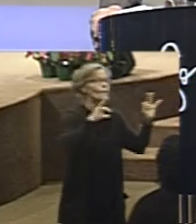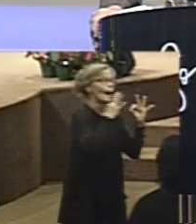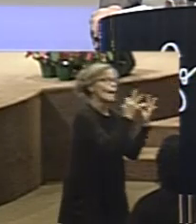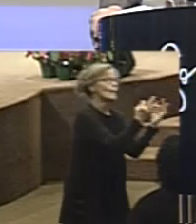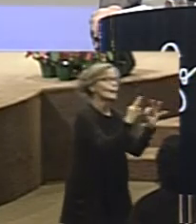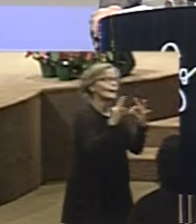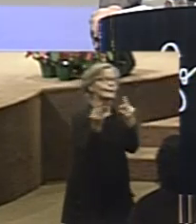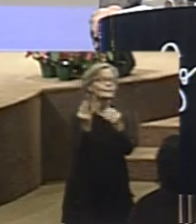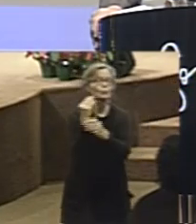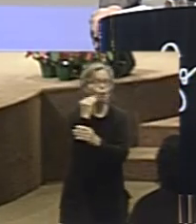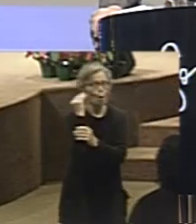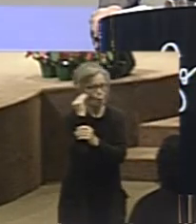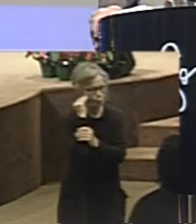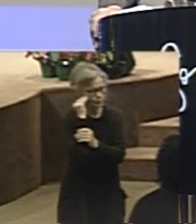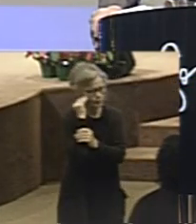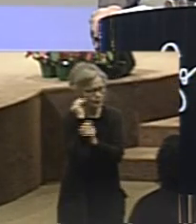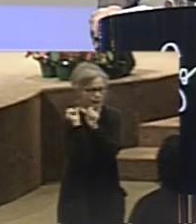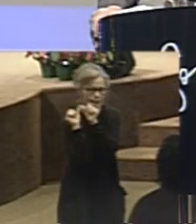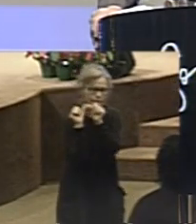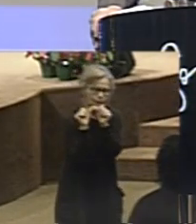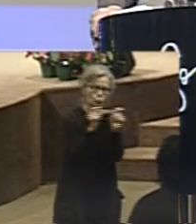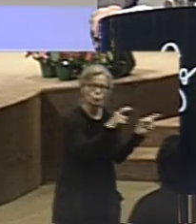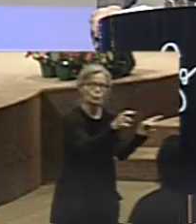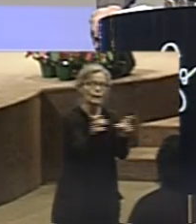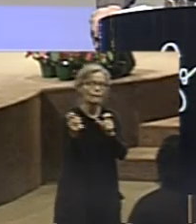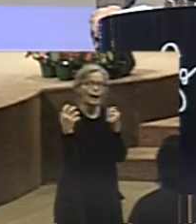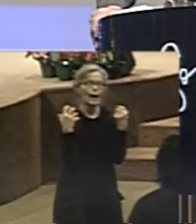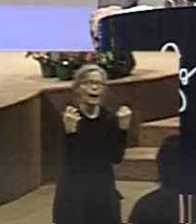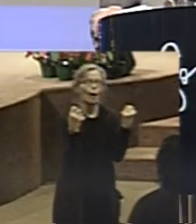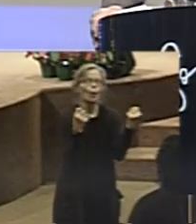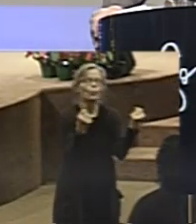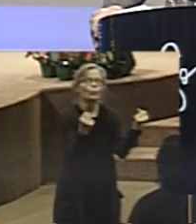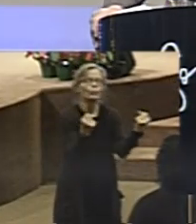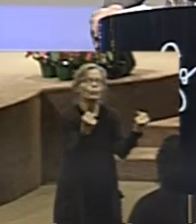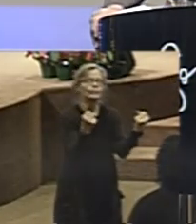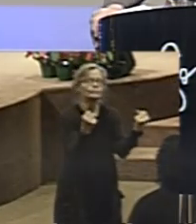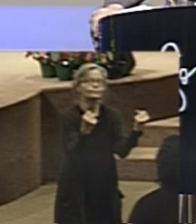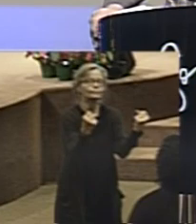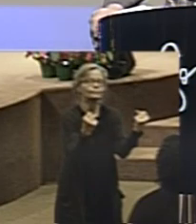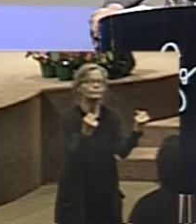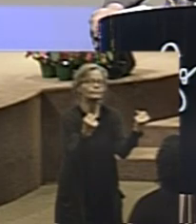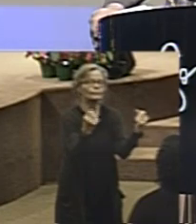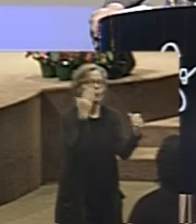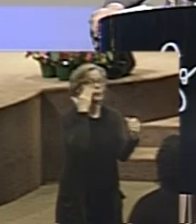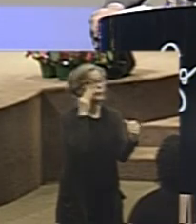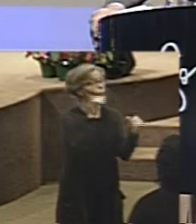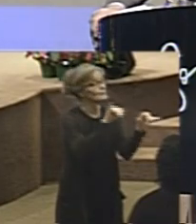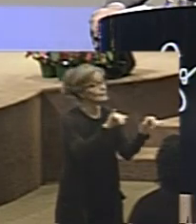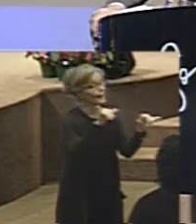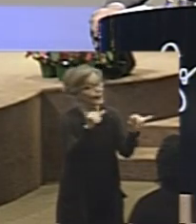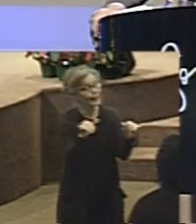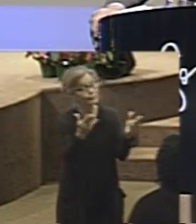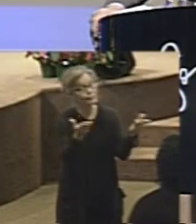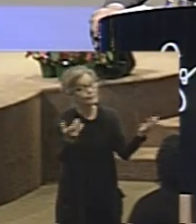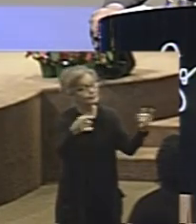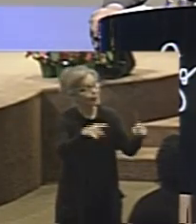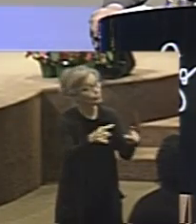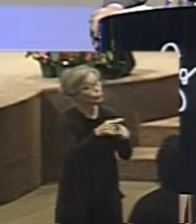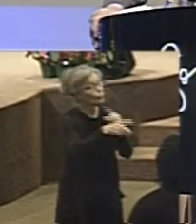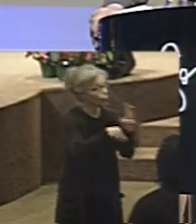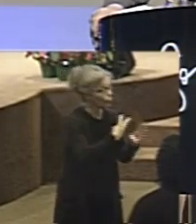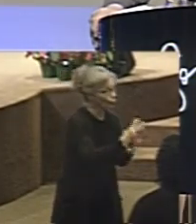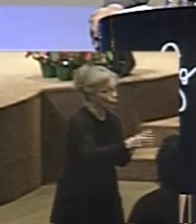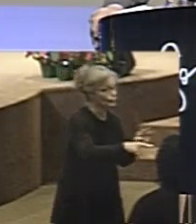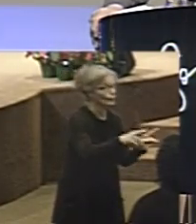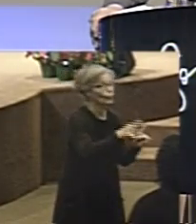you'll keep us healthy and whole. We know the same rain falls on the just and the unjust, but we